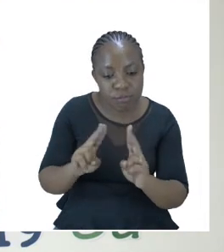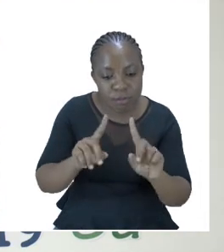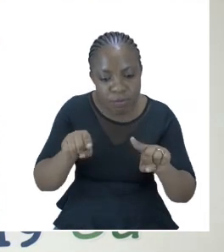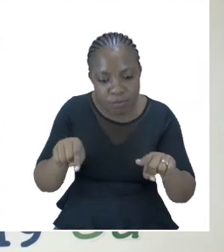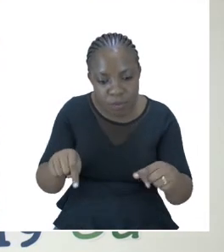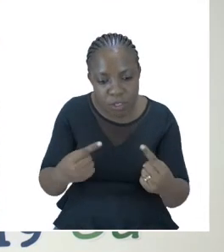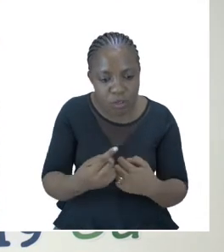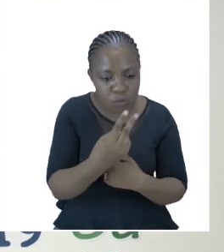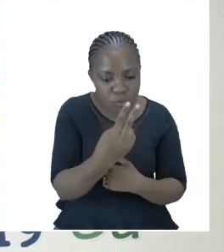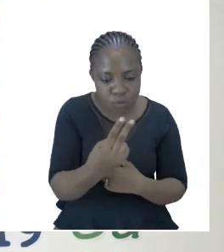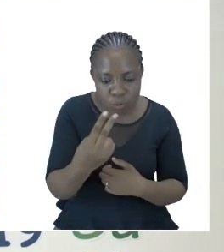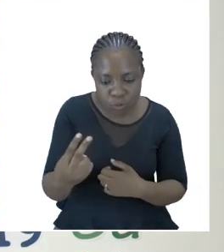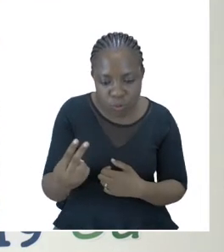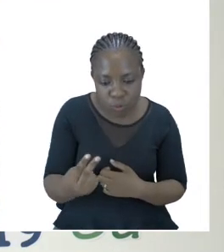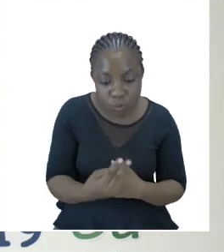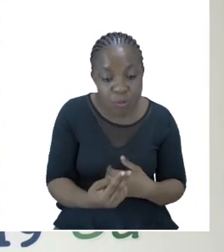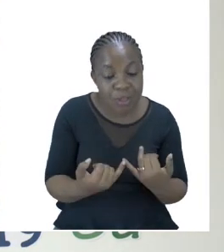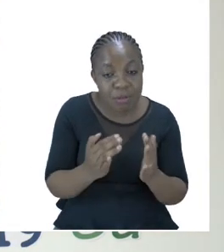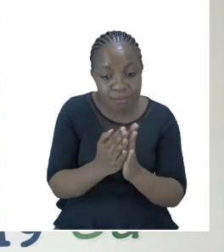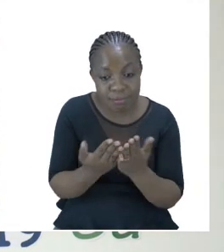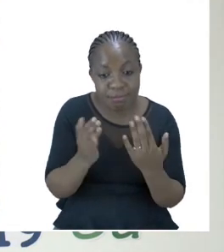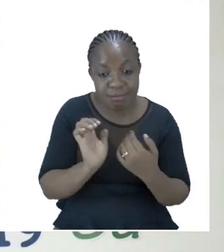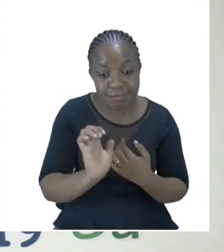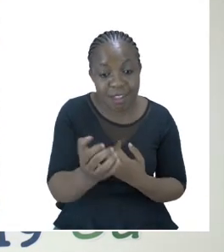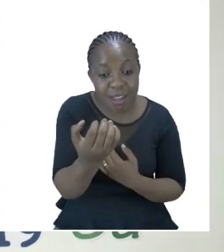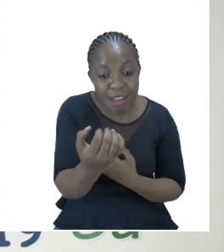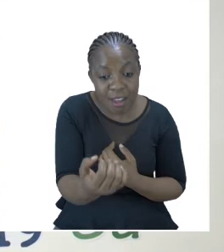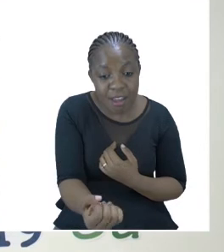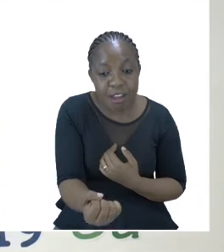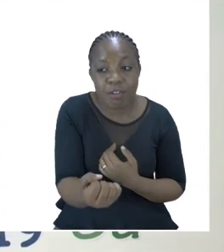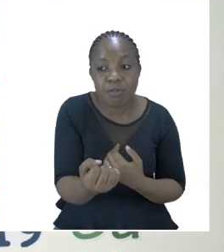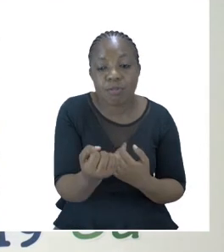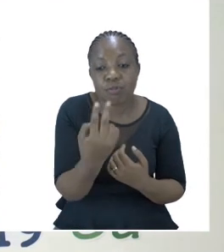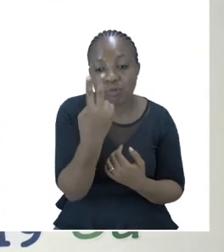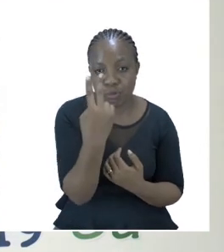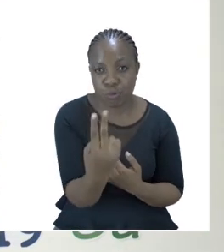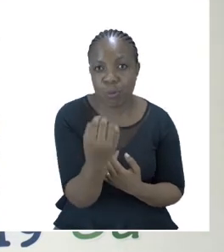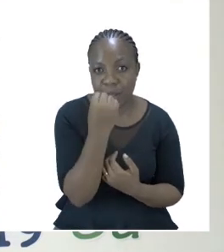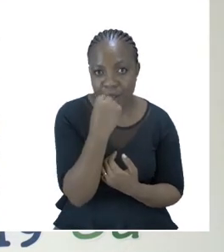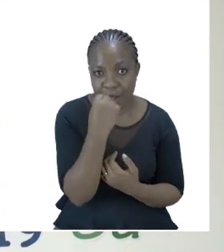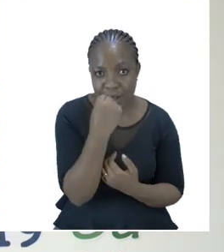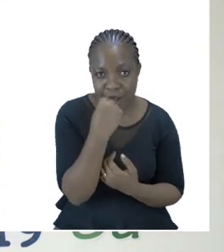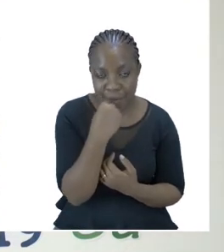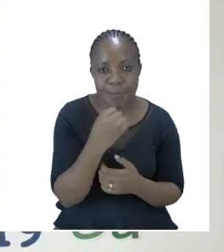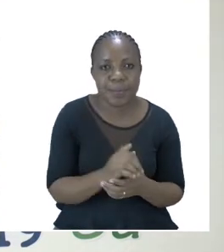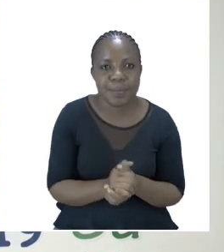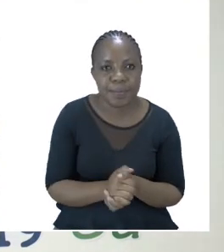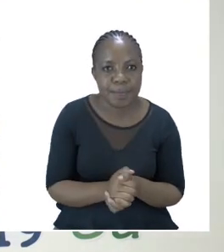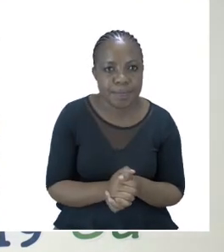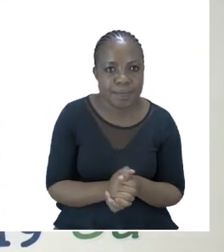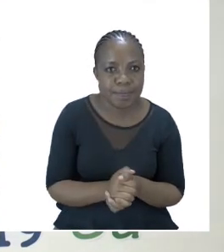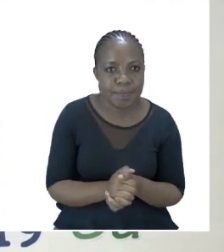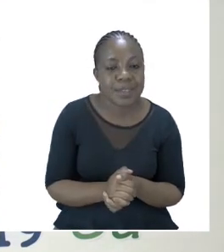you have 2 apples. I only have 1. But I want you to also, when you have time, to